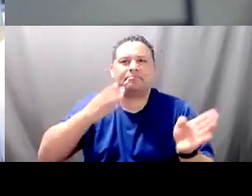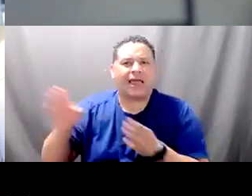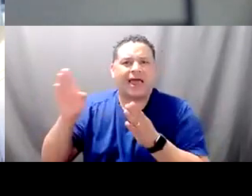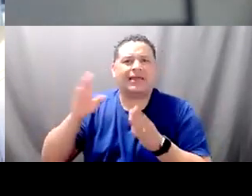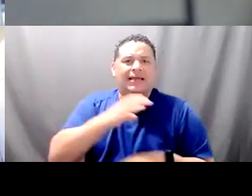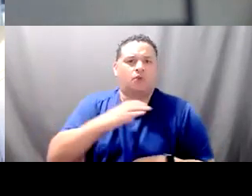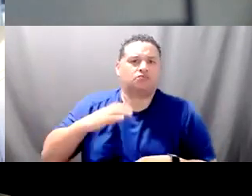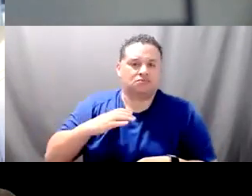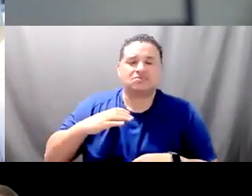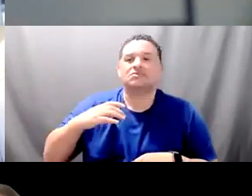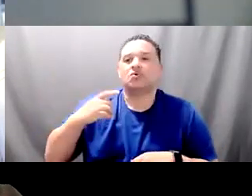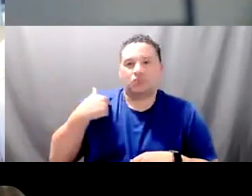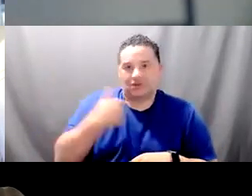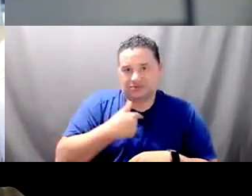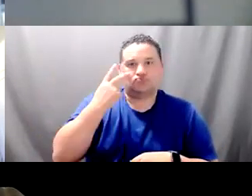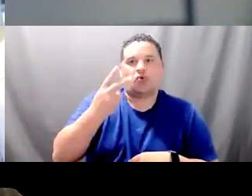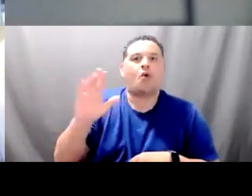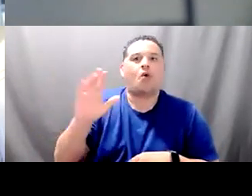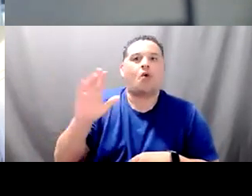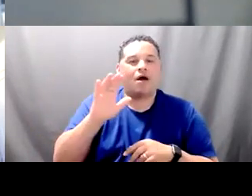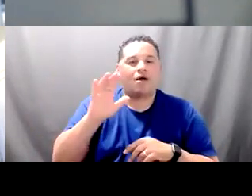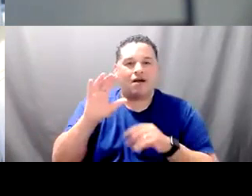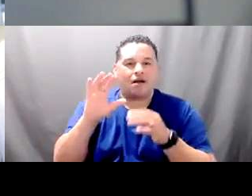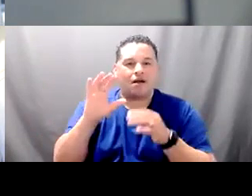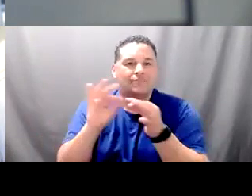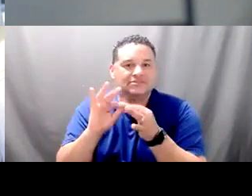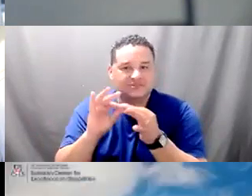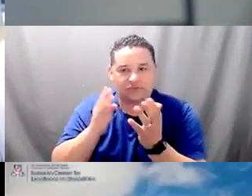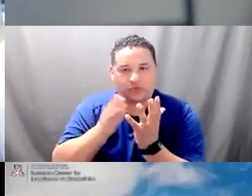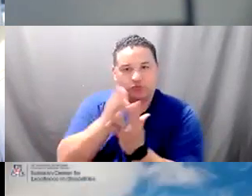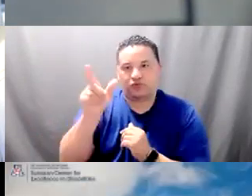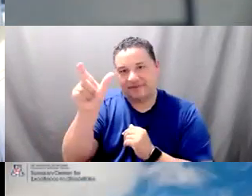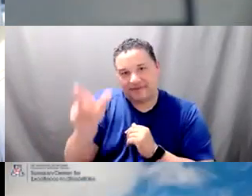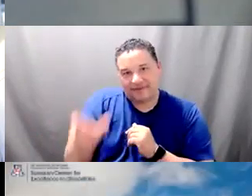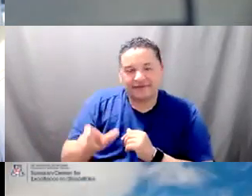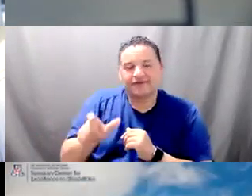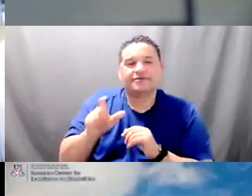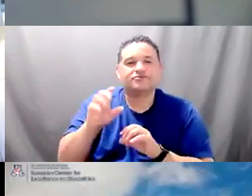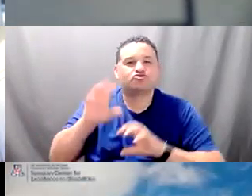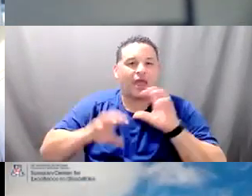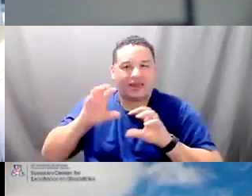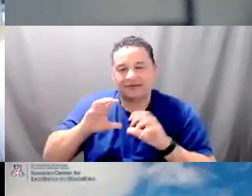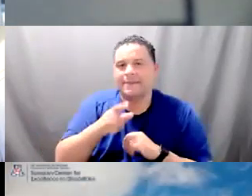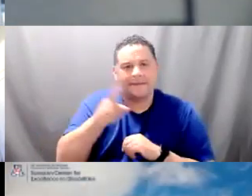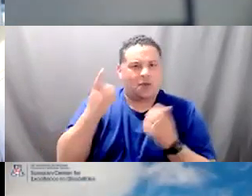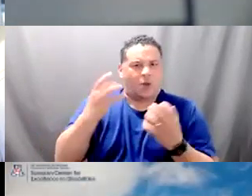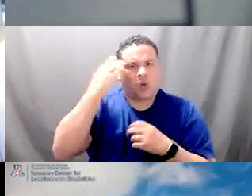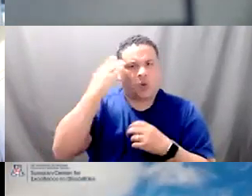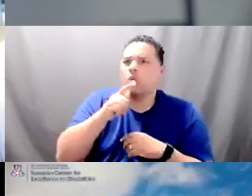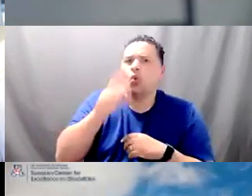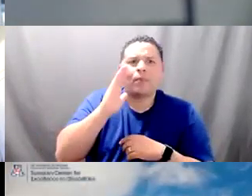and we saw your comments through the chat. We want you to know you are asking who is going to be